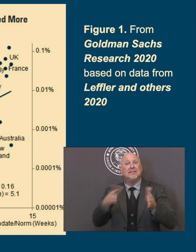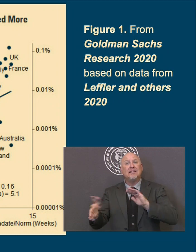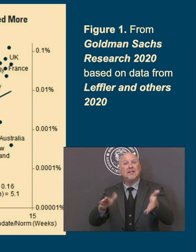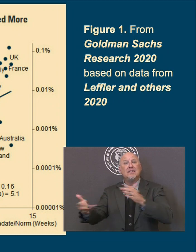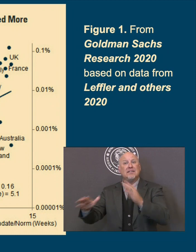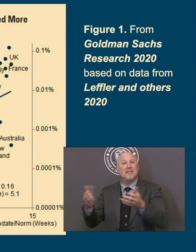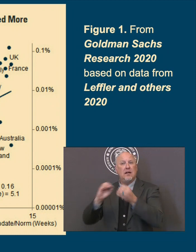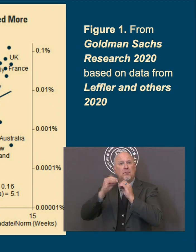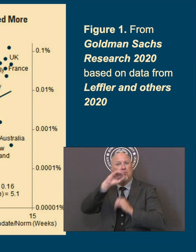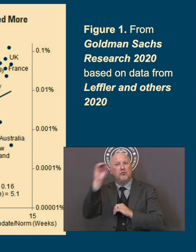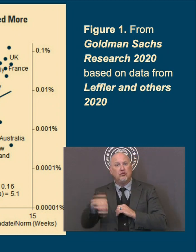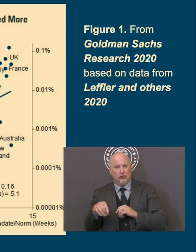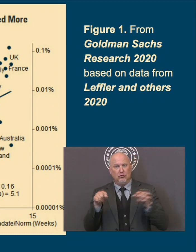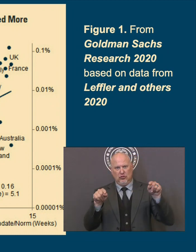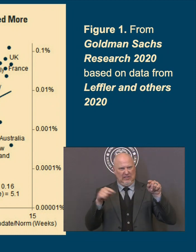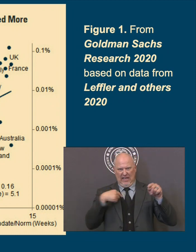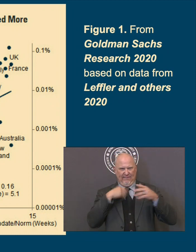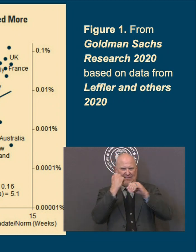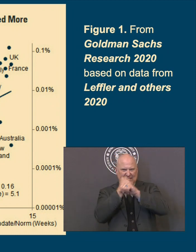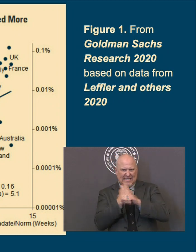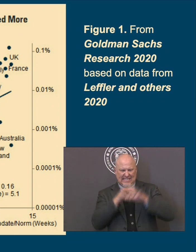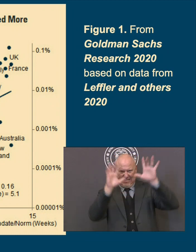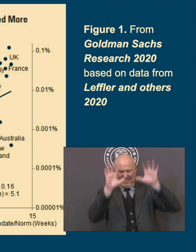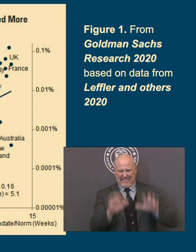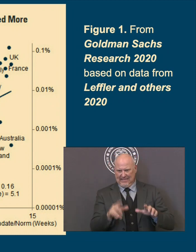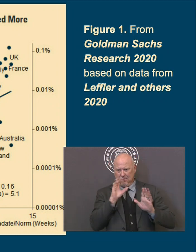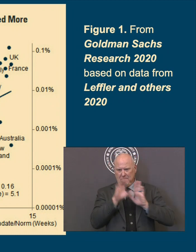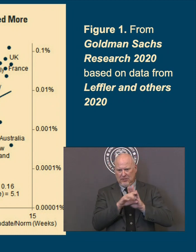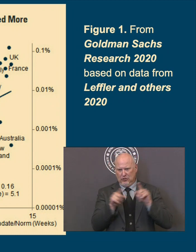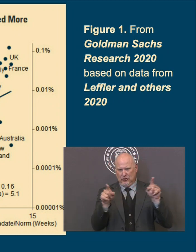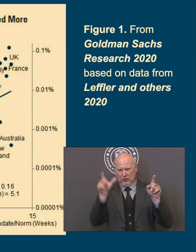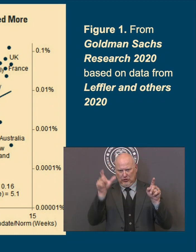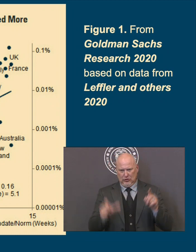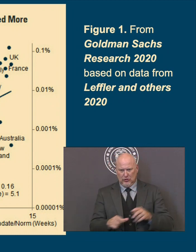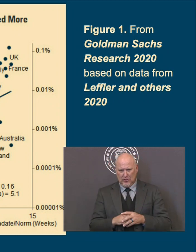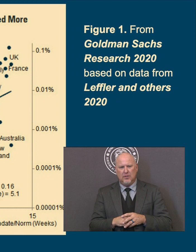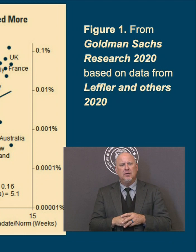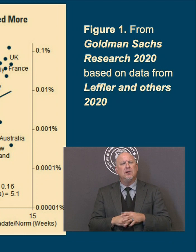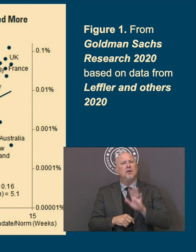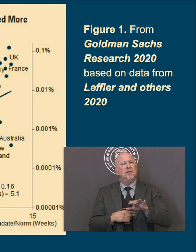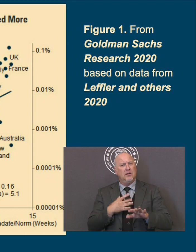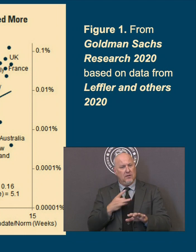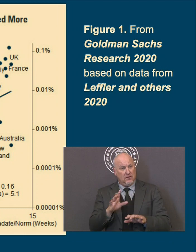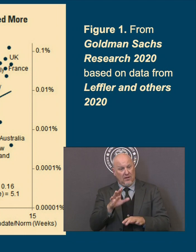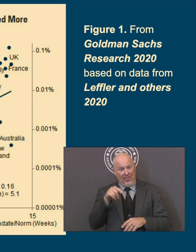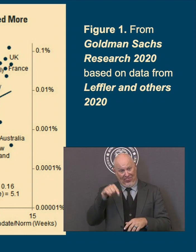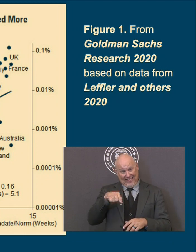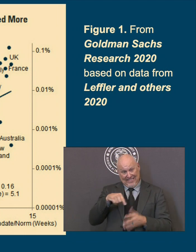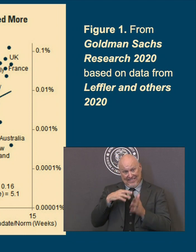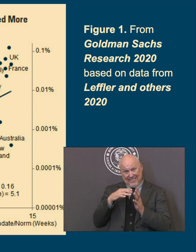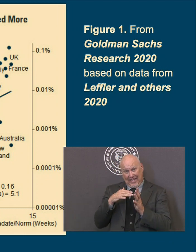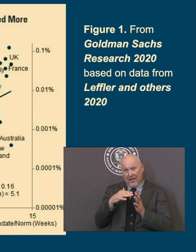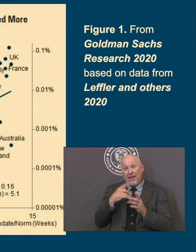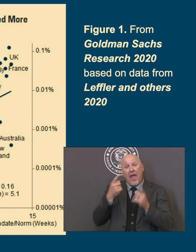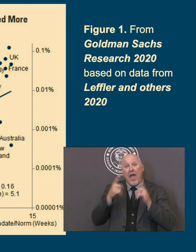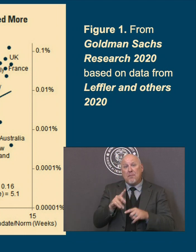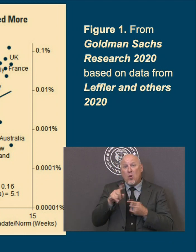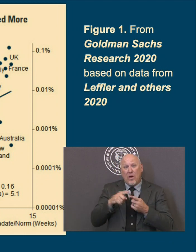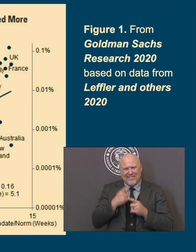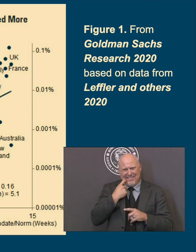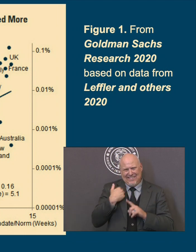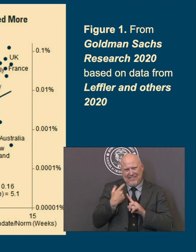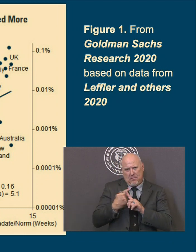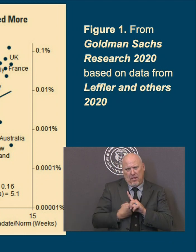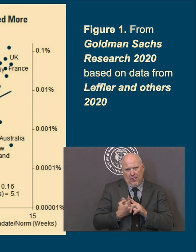weeks old, and in COVID terms, that's a long time. The relationships are even stronger now. But what you can see on either